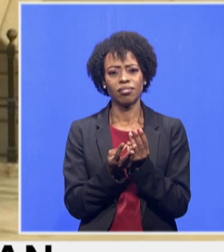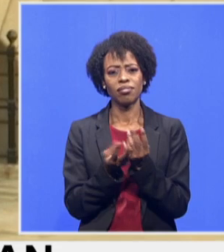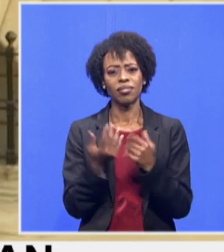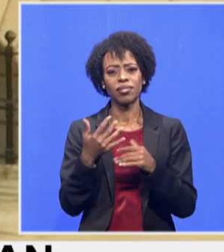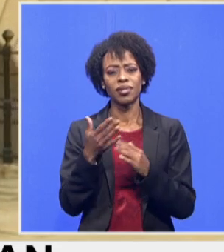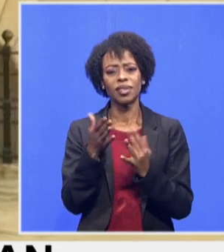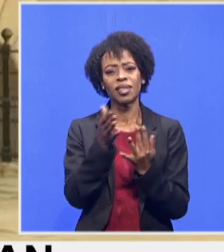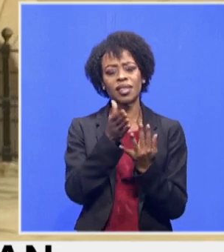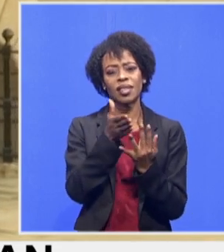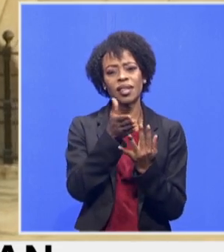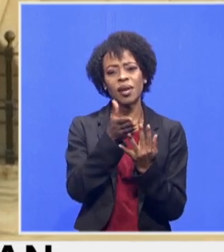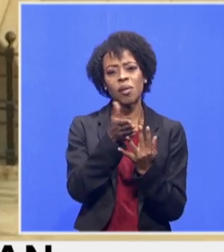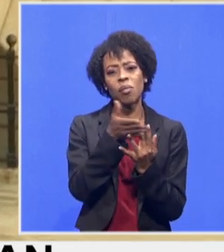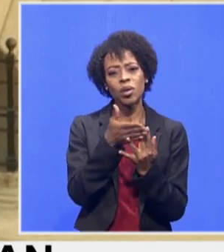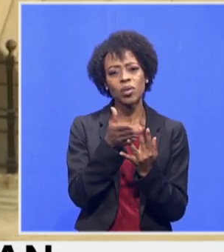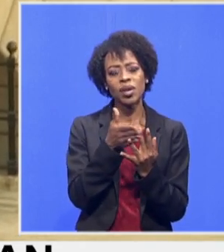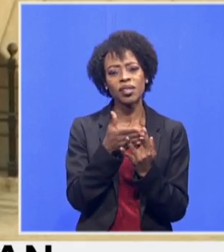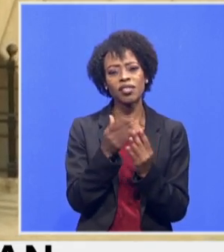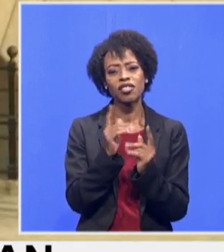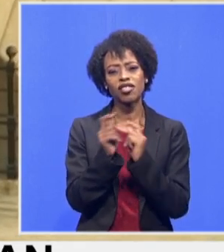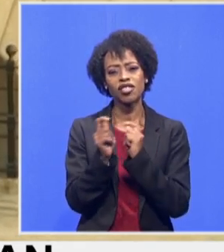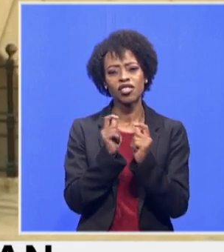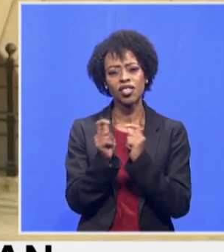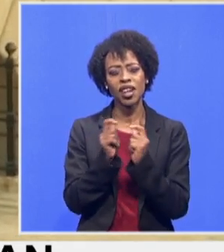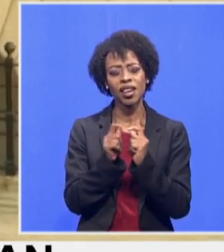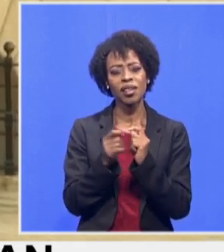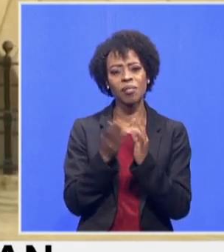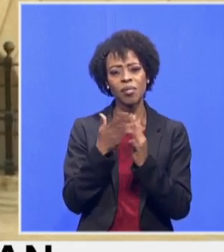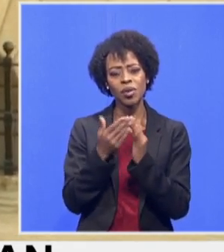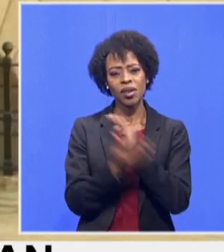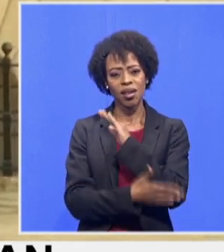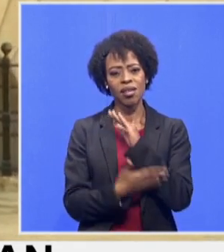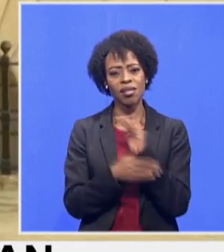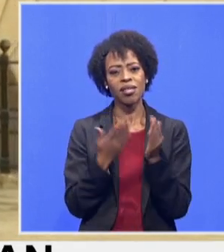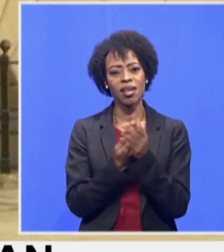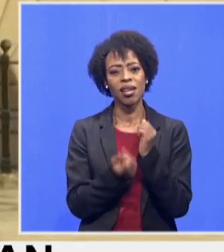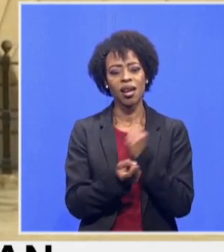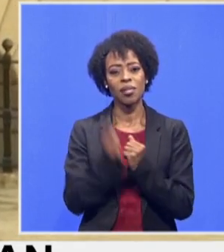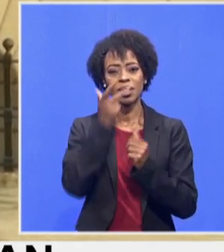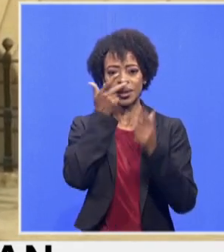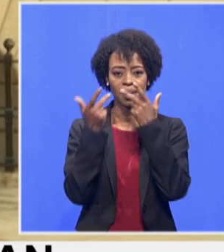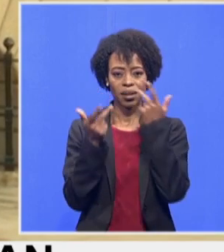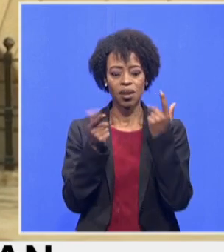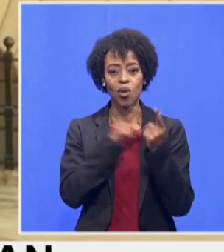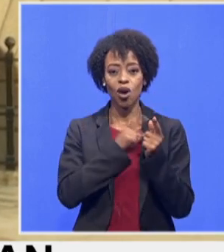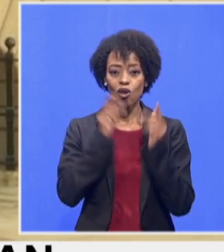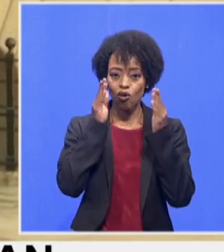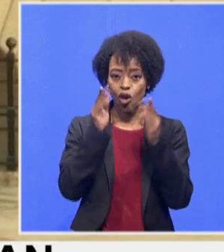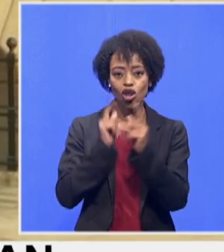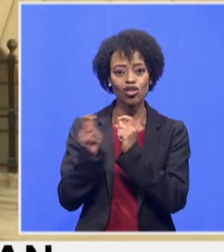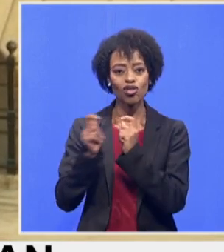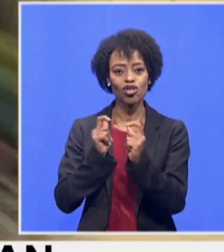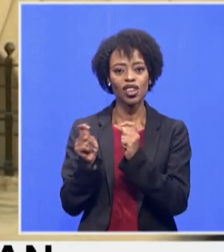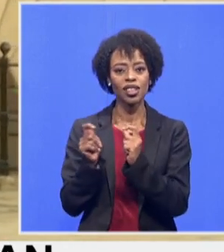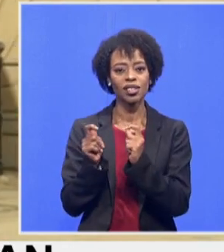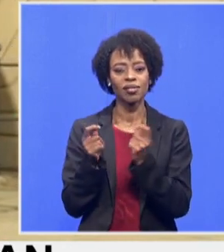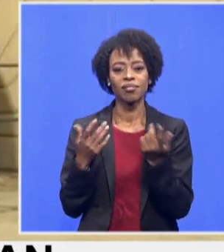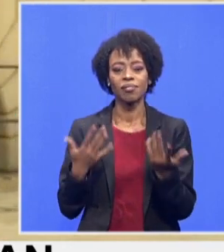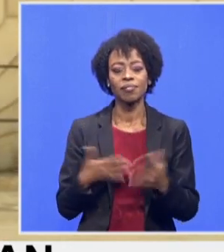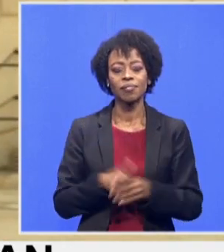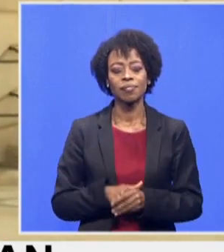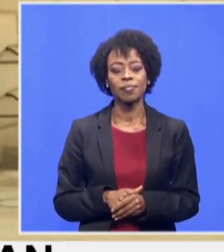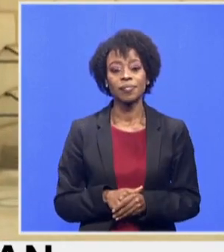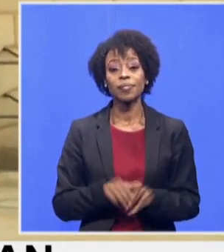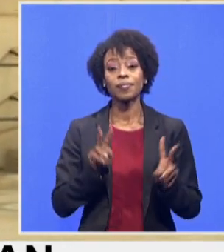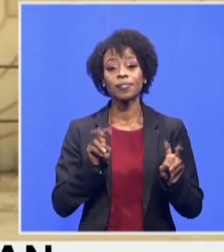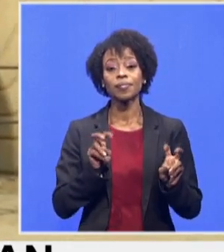Intra-country trade can happen between really sworn enemies because the interest here is to trade. Minister, on the